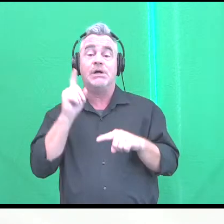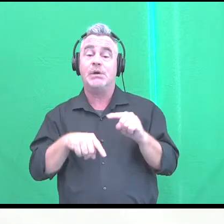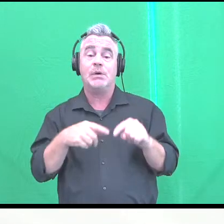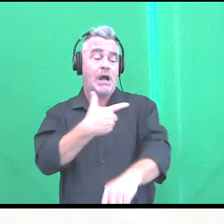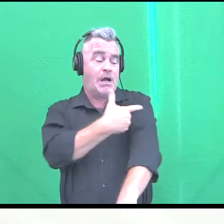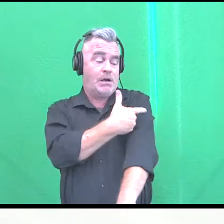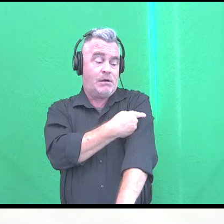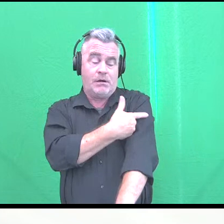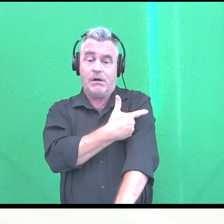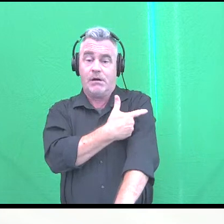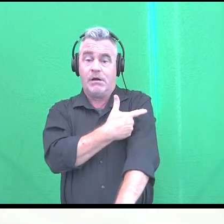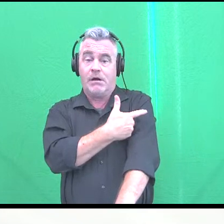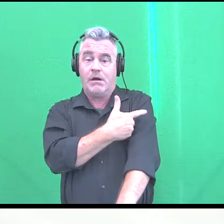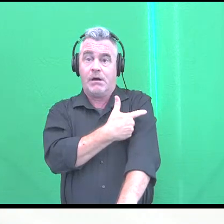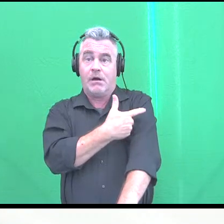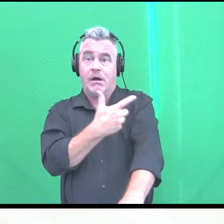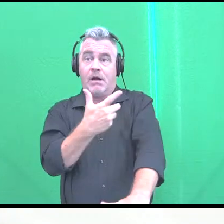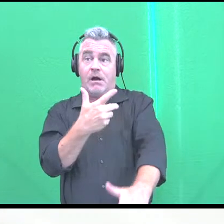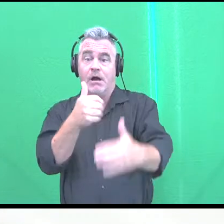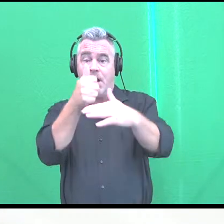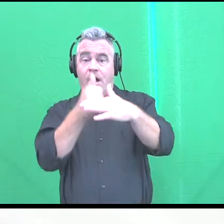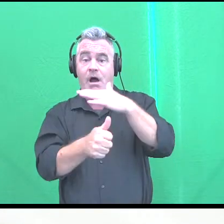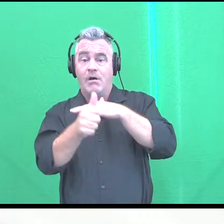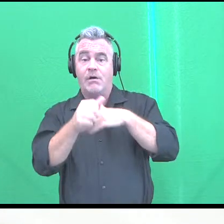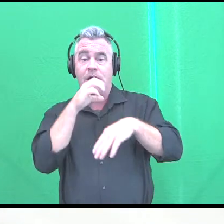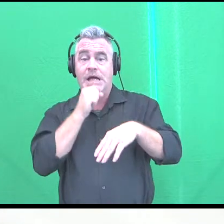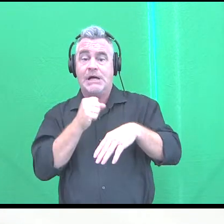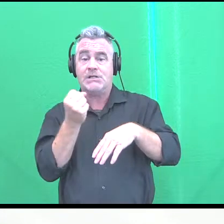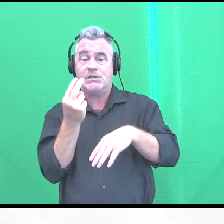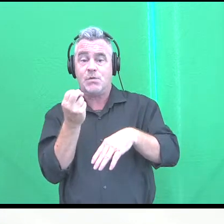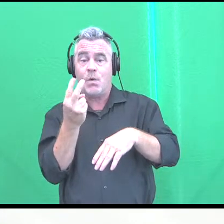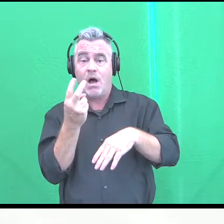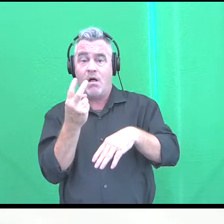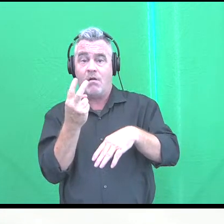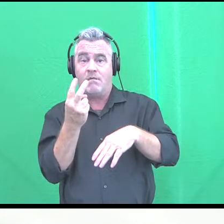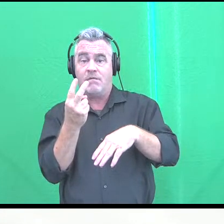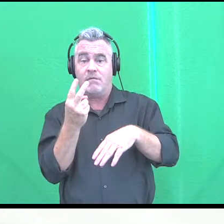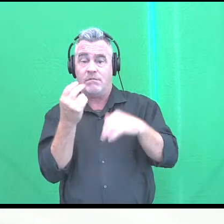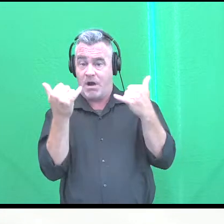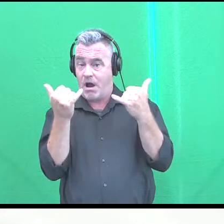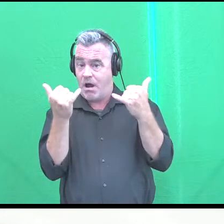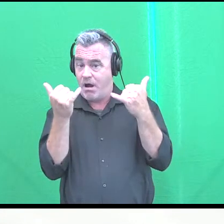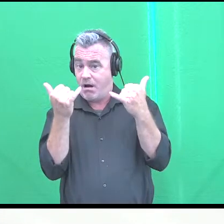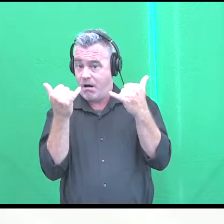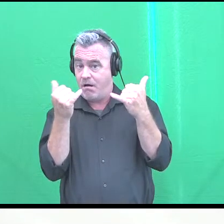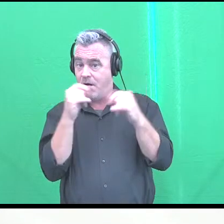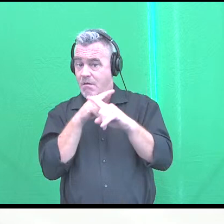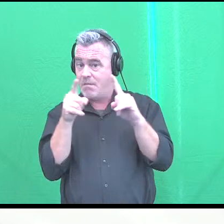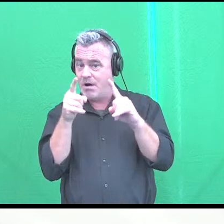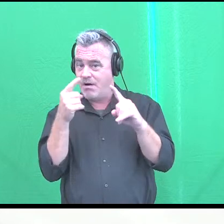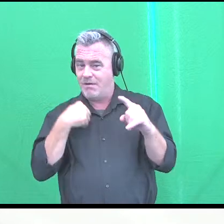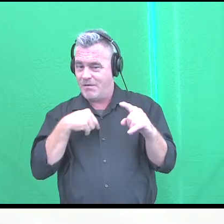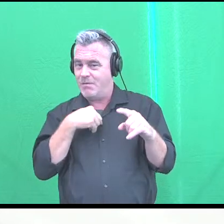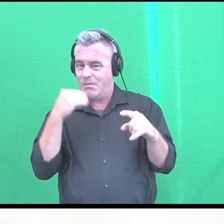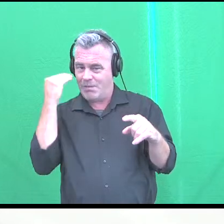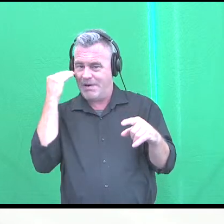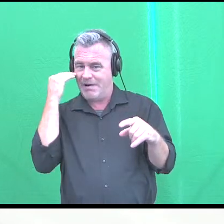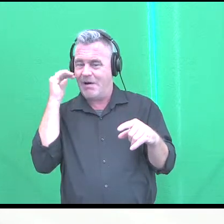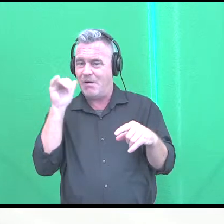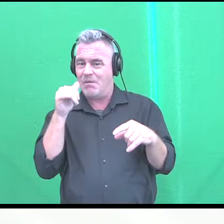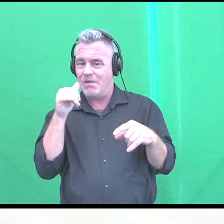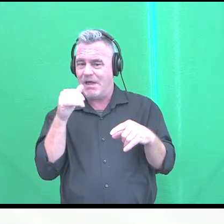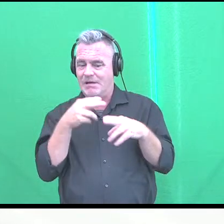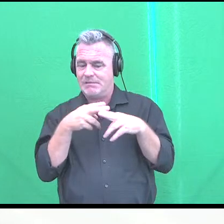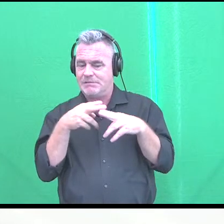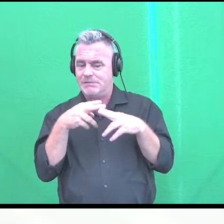vaccinate under the age of 12 at this point, but we all know that that's probably where